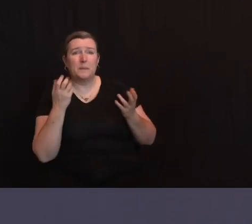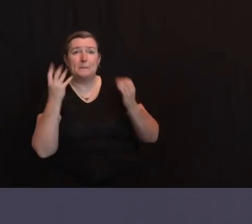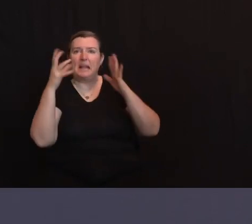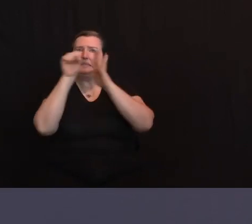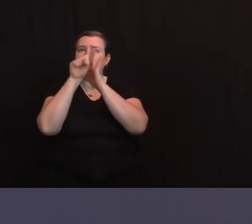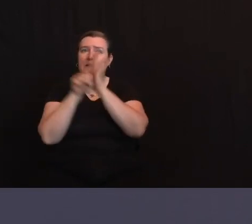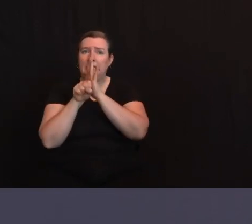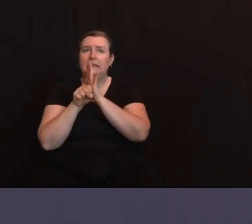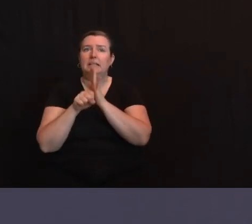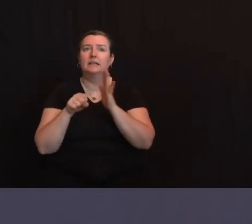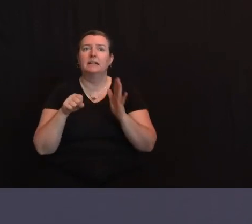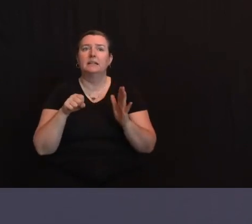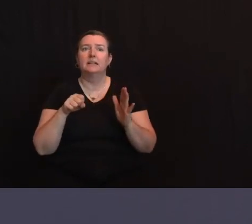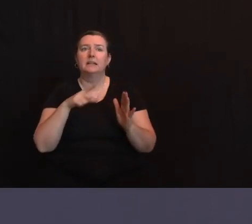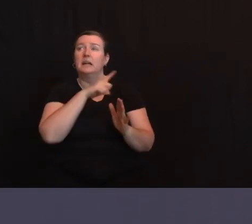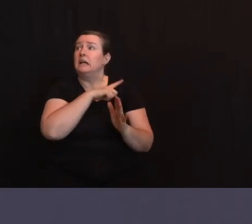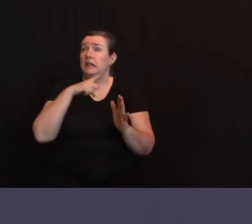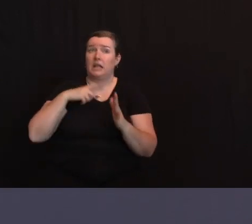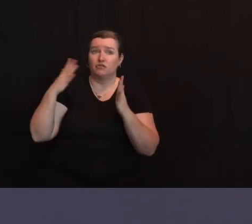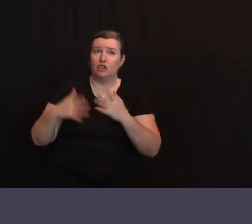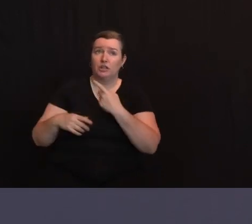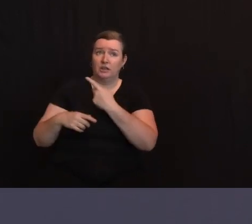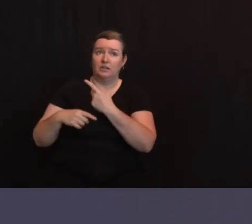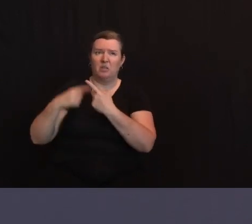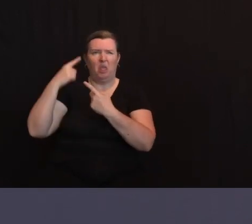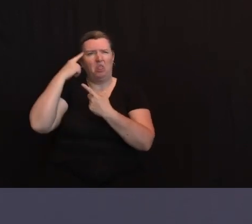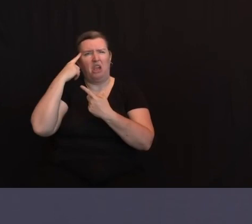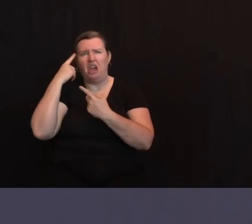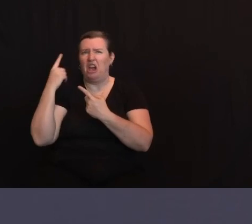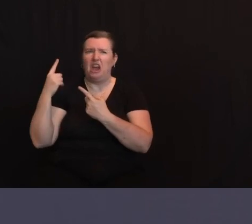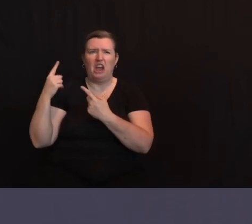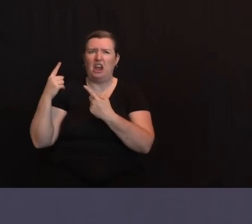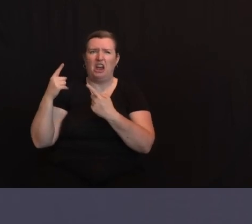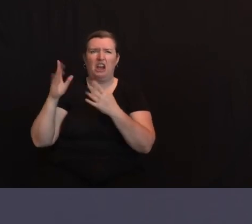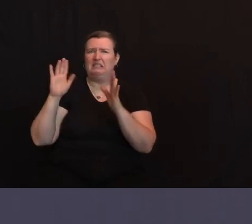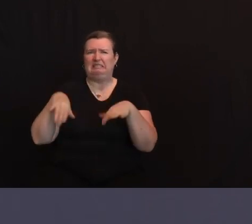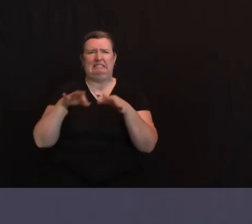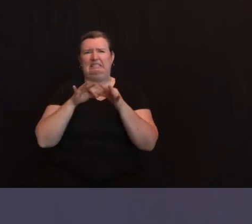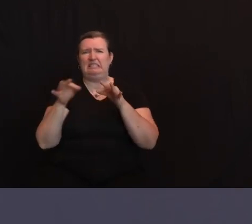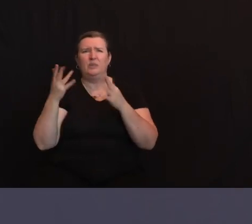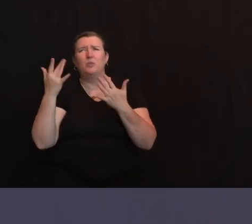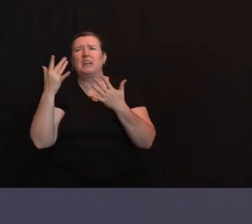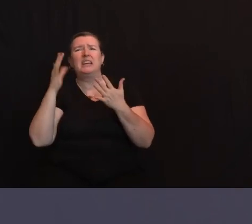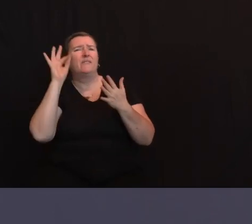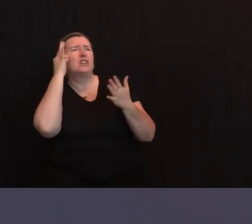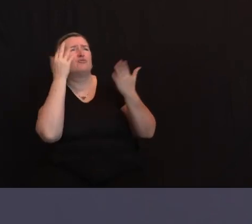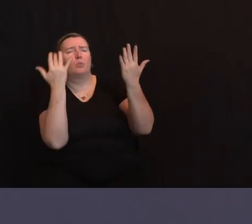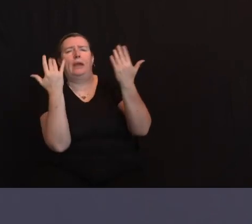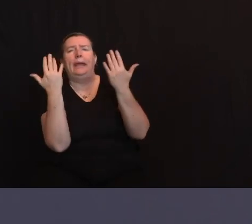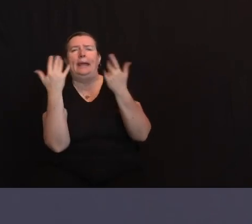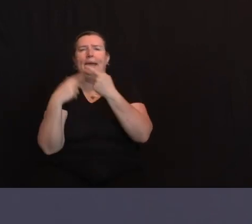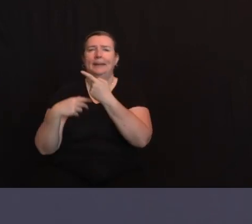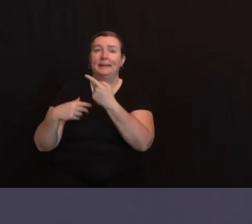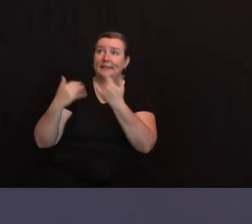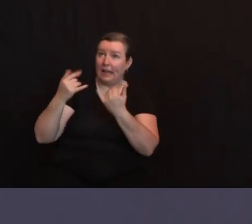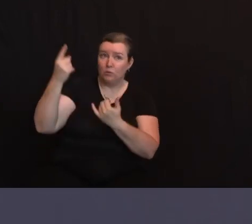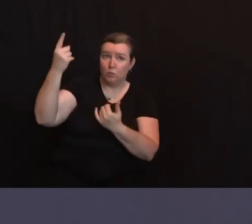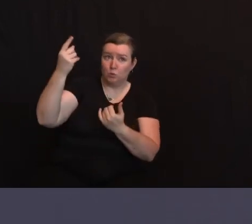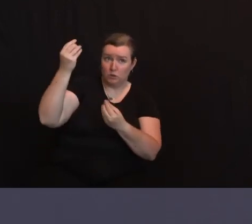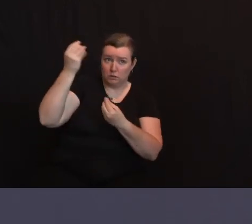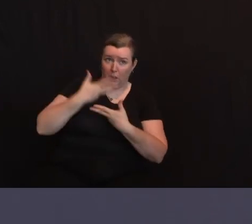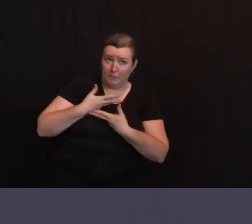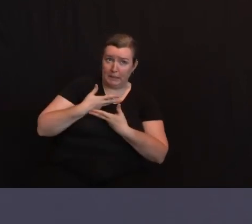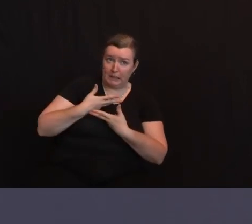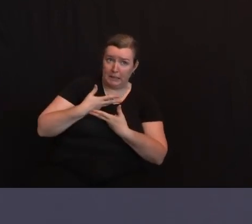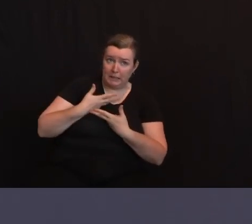it was premature and that maybe they should wait to see what the federal government would give. Based on what you told us at the top of this briefing,